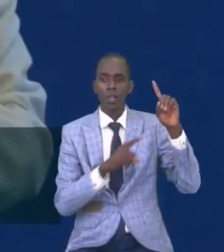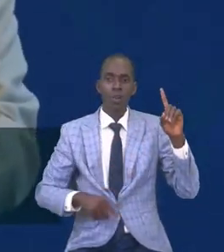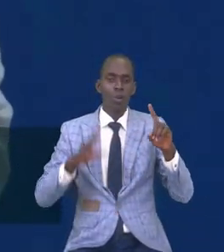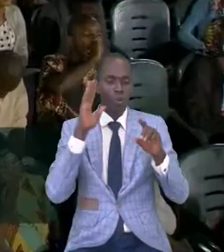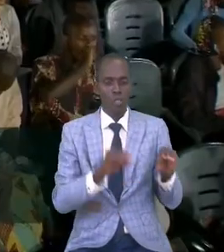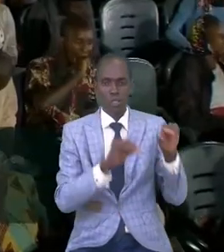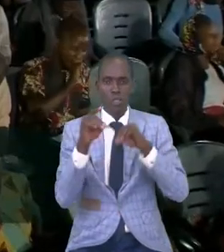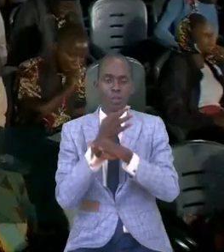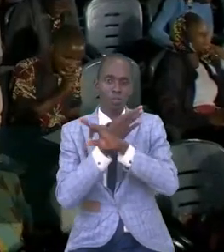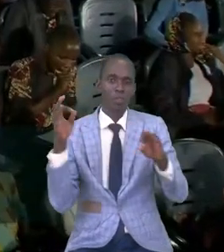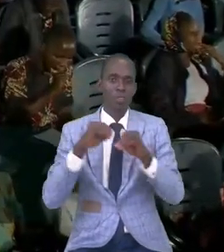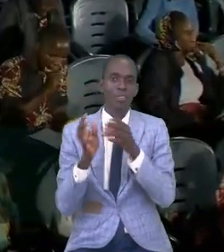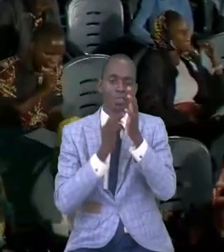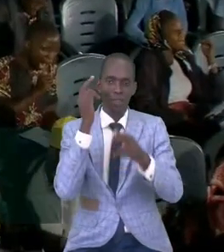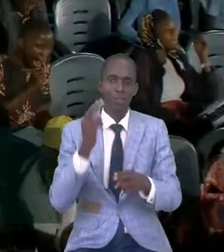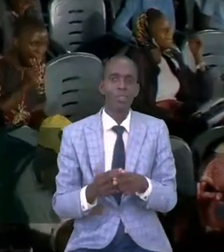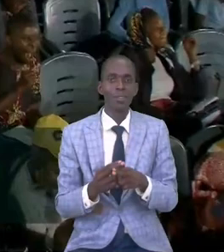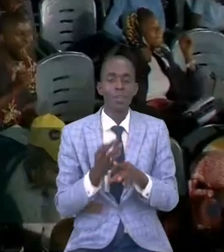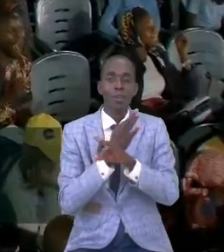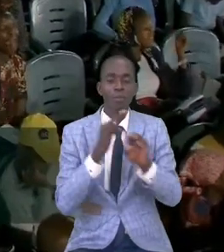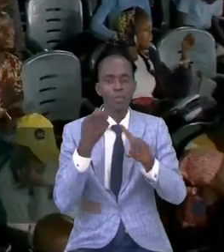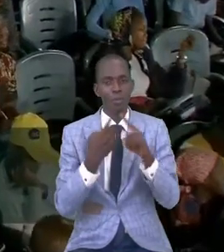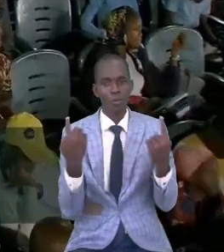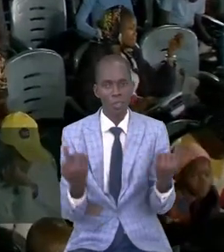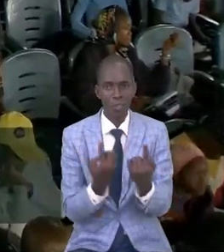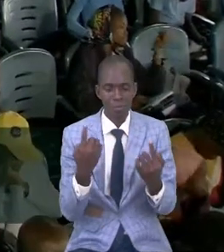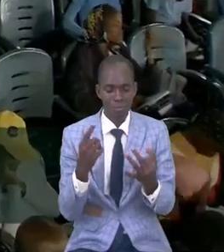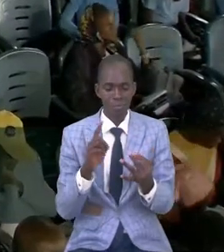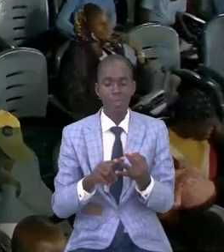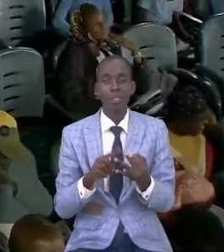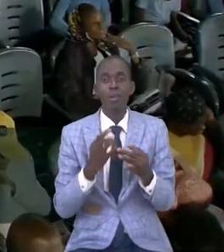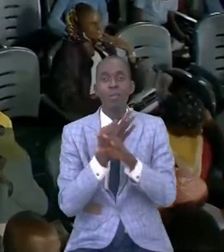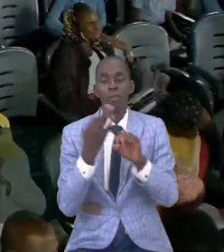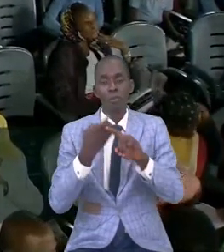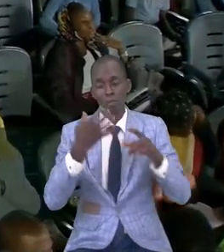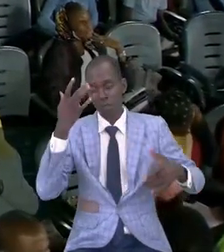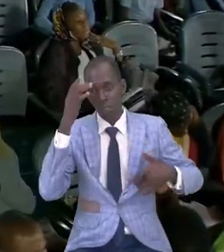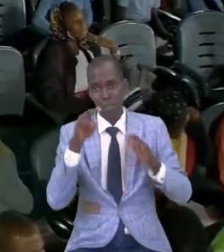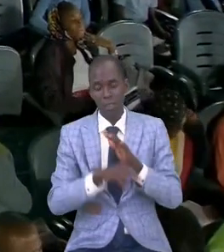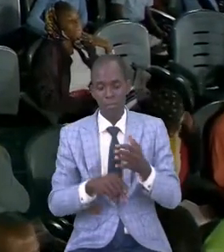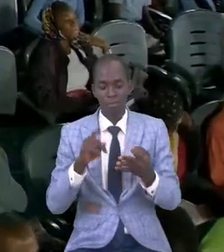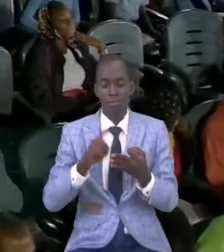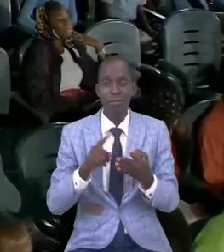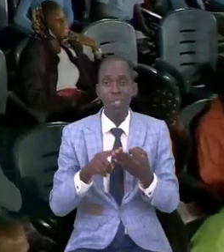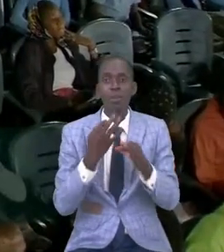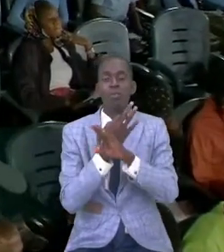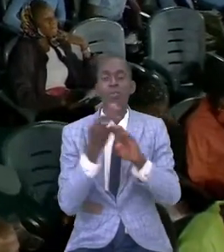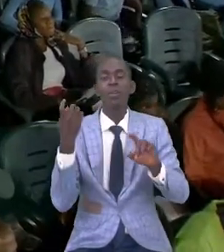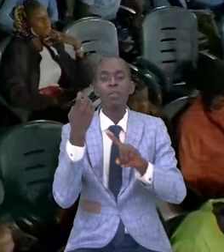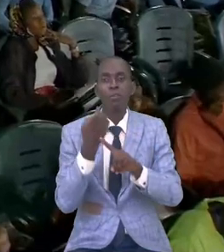you free. Free from sin. Free from sickness. I'm free from